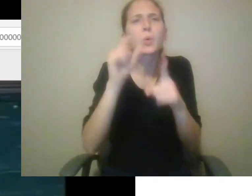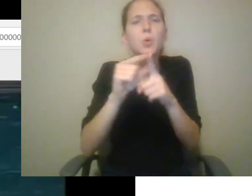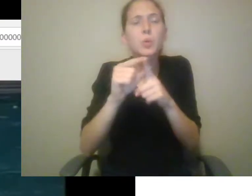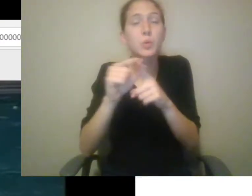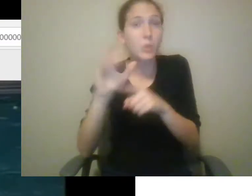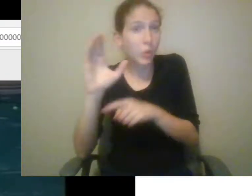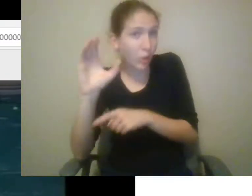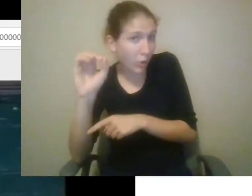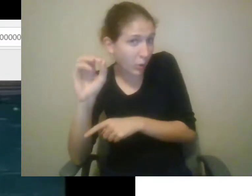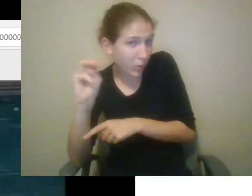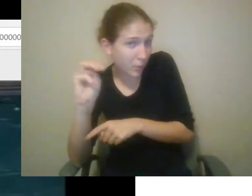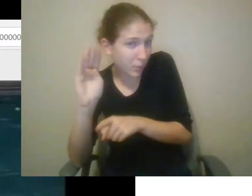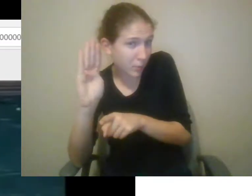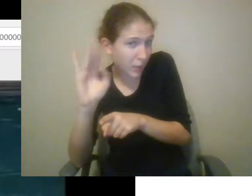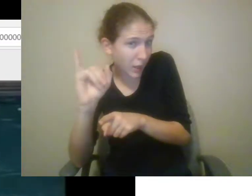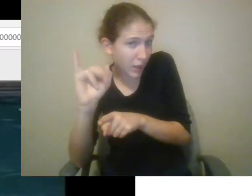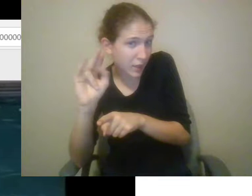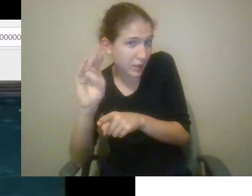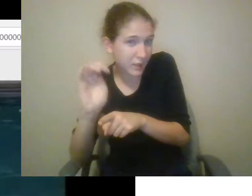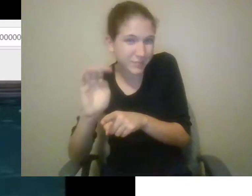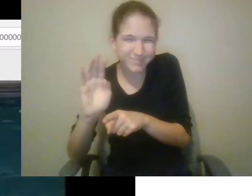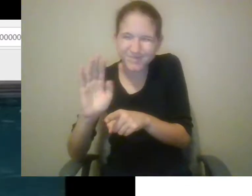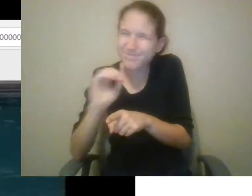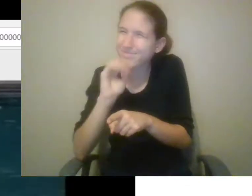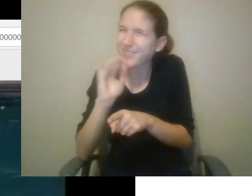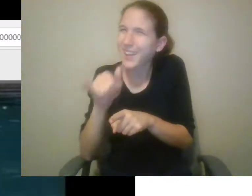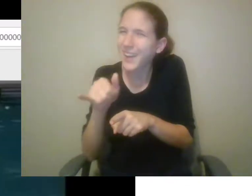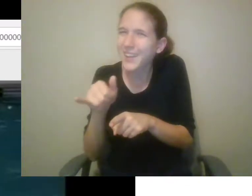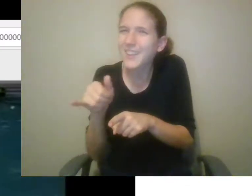Something that begins with S.